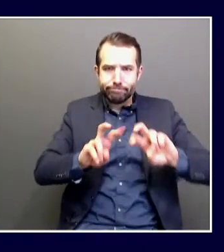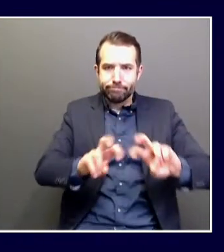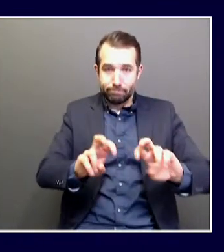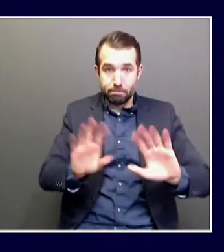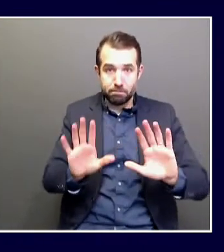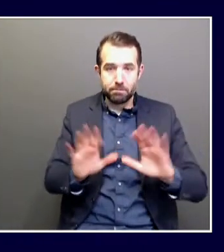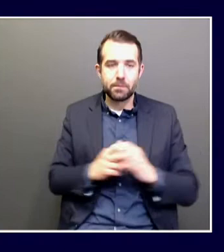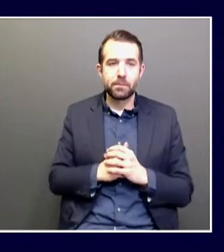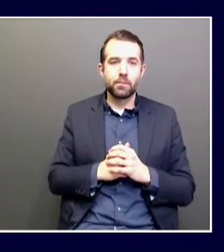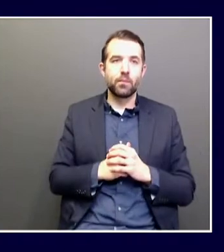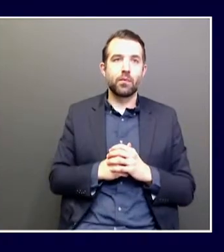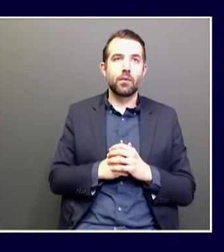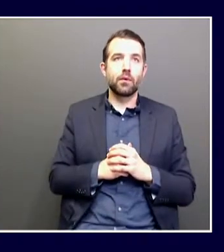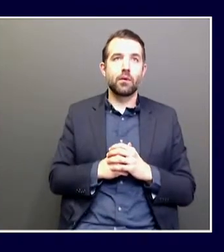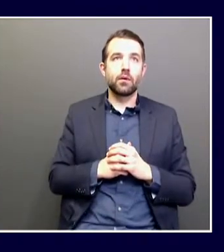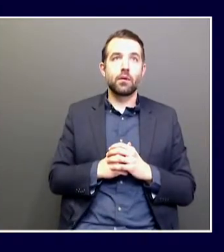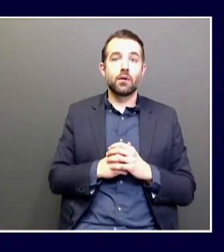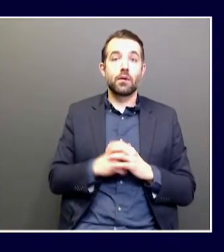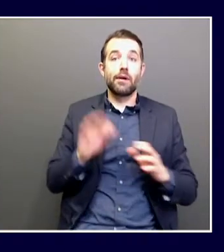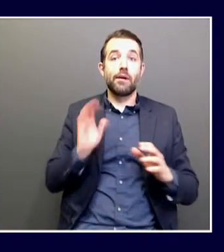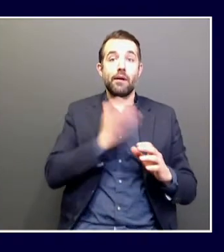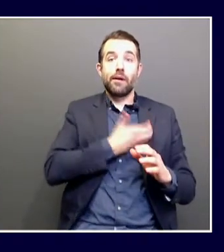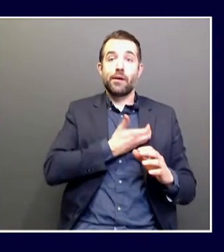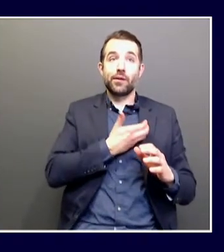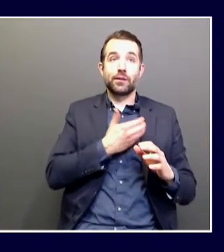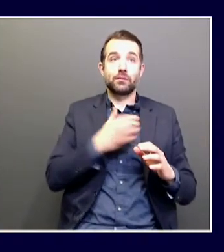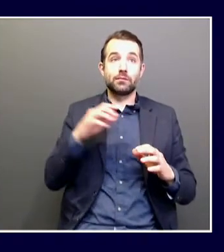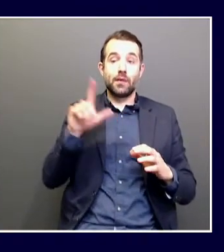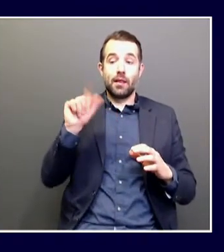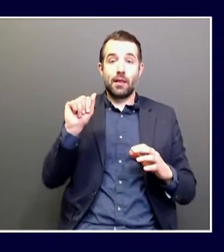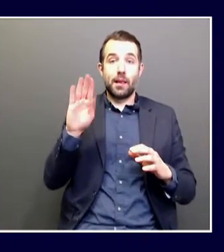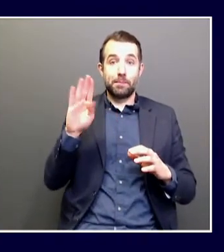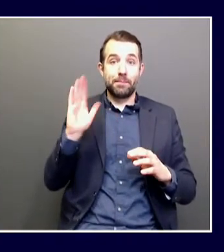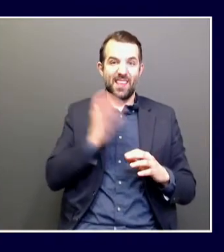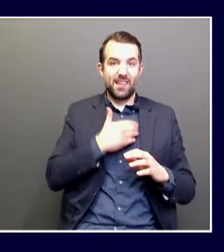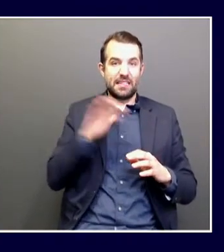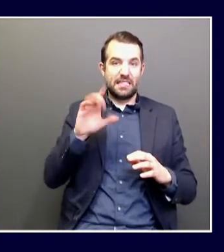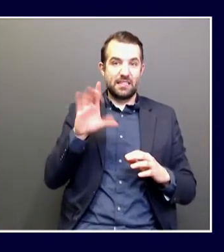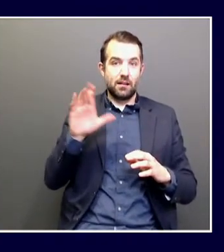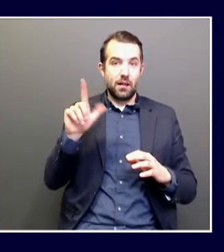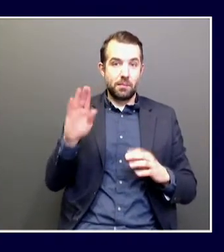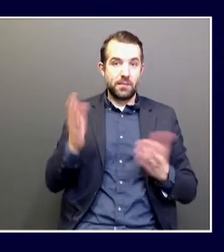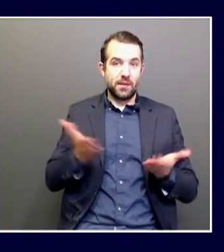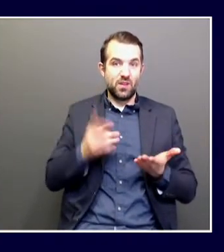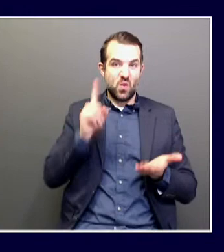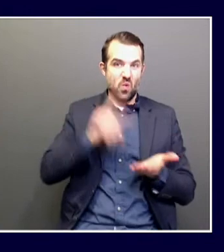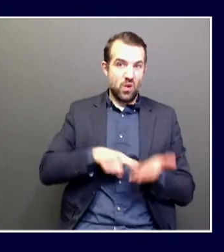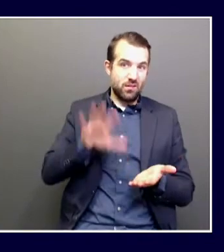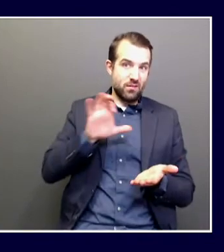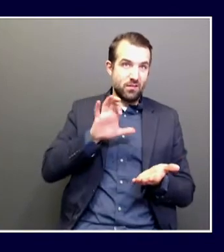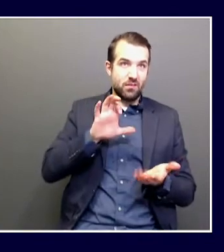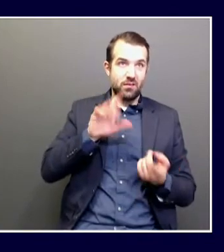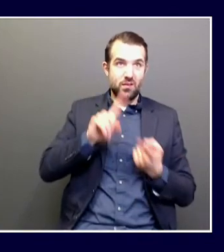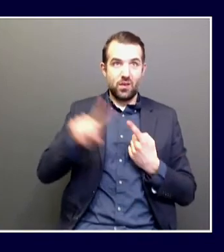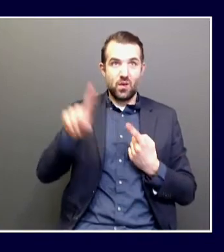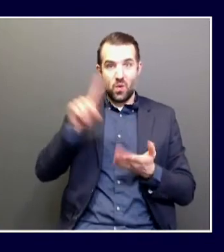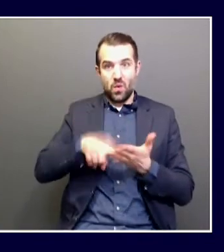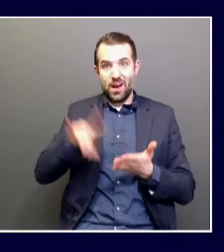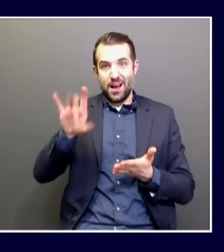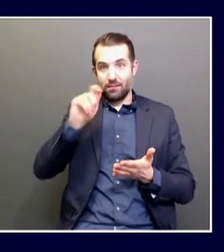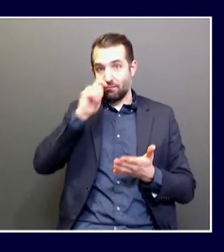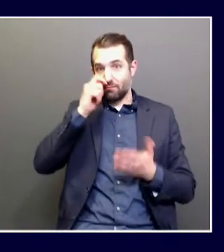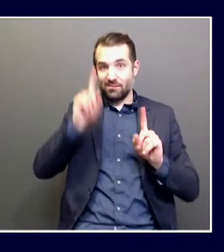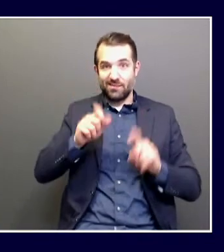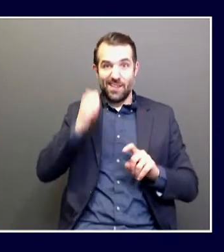positive results from the 1,500 to 1,800 tests we do every day. We take a random geographically